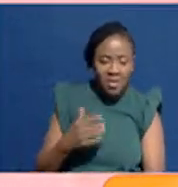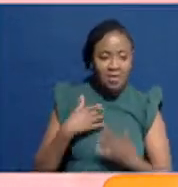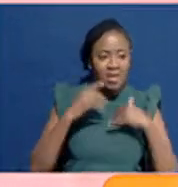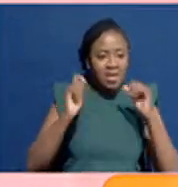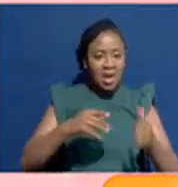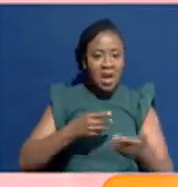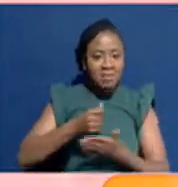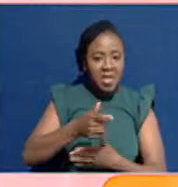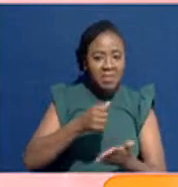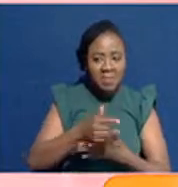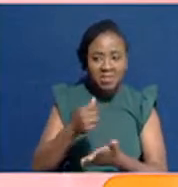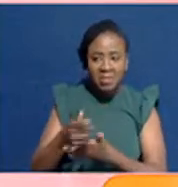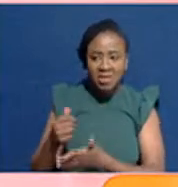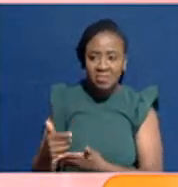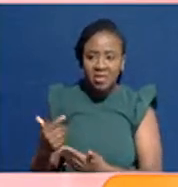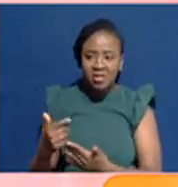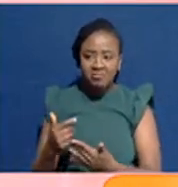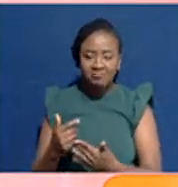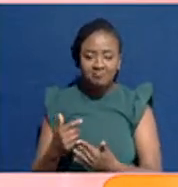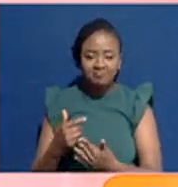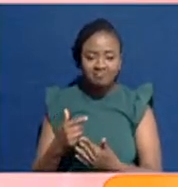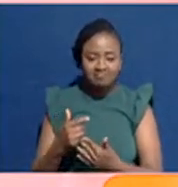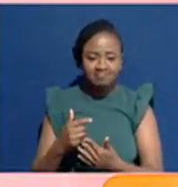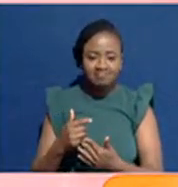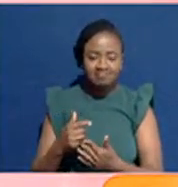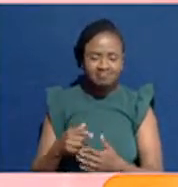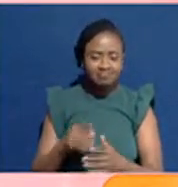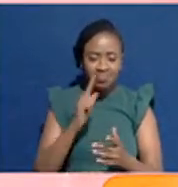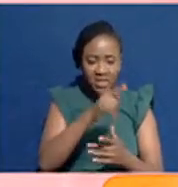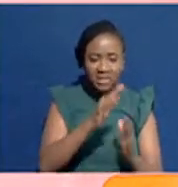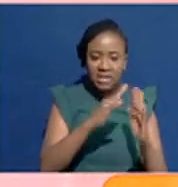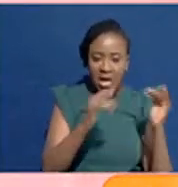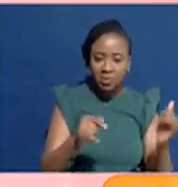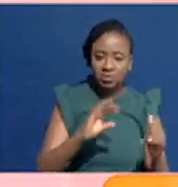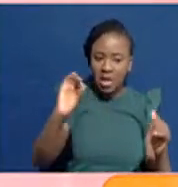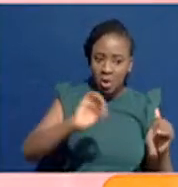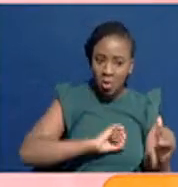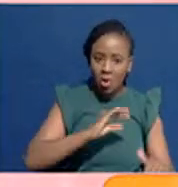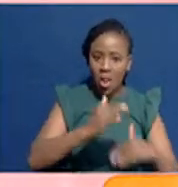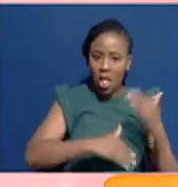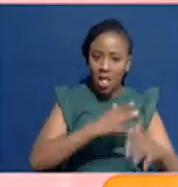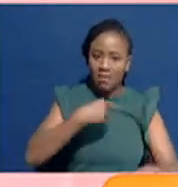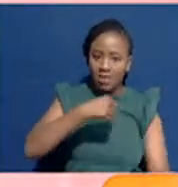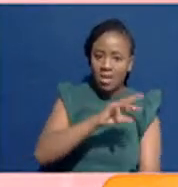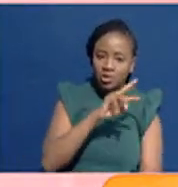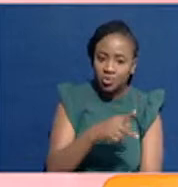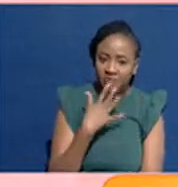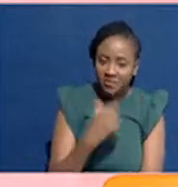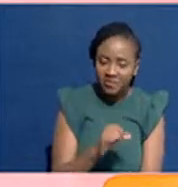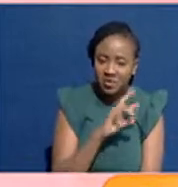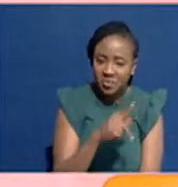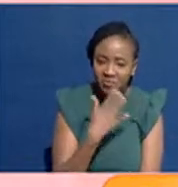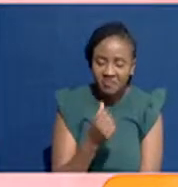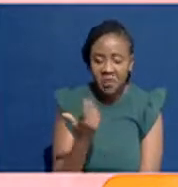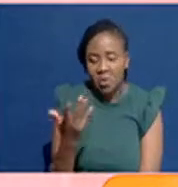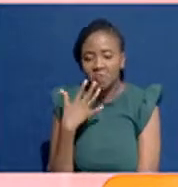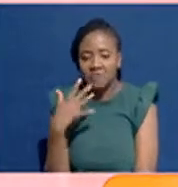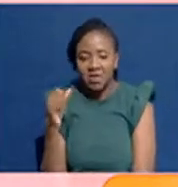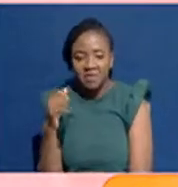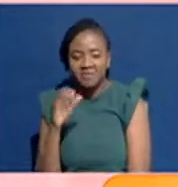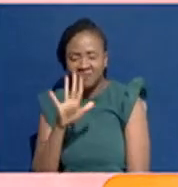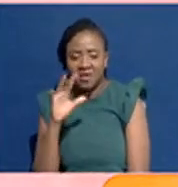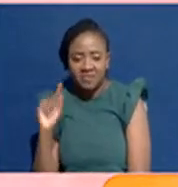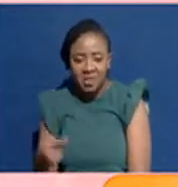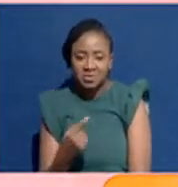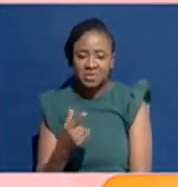off, a tenant-owned purchase scheme. I've been able to pay at 2,500 or 5,000, and I have owned a home